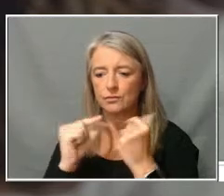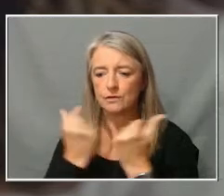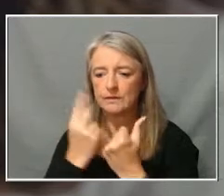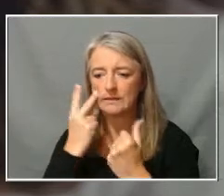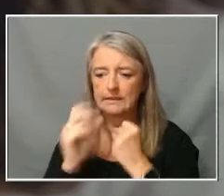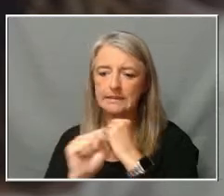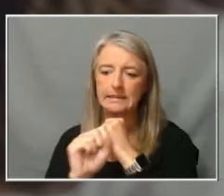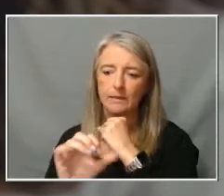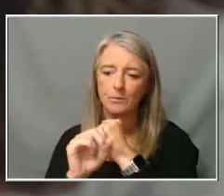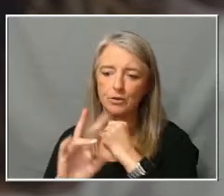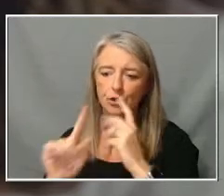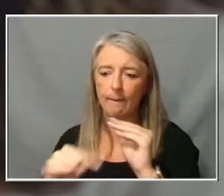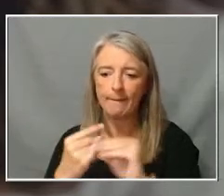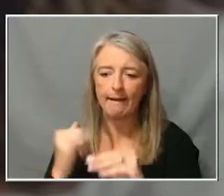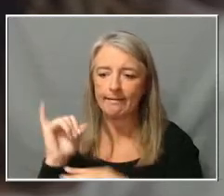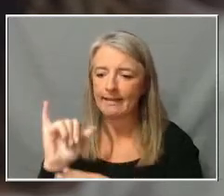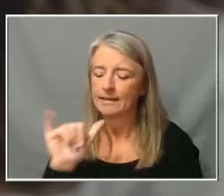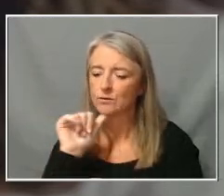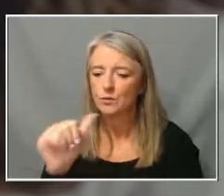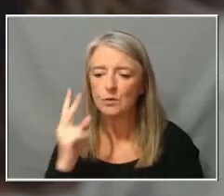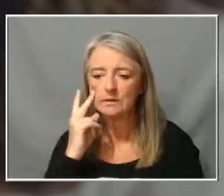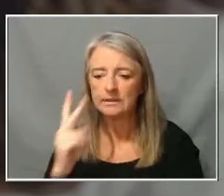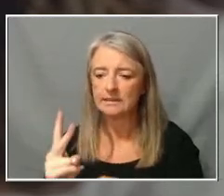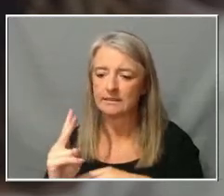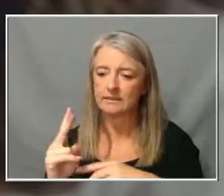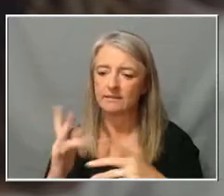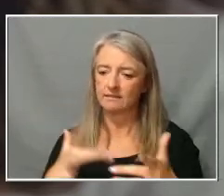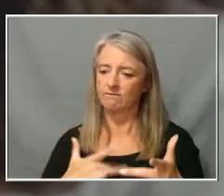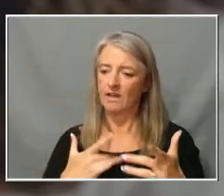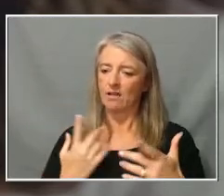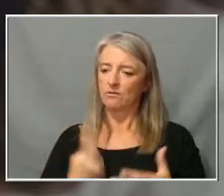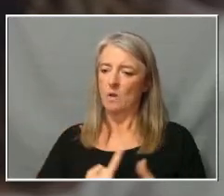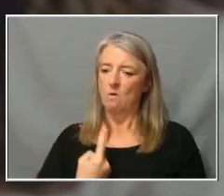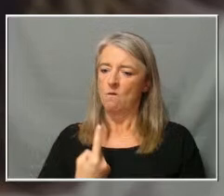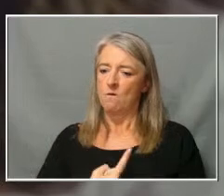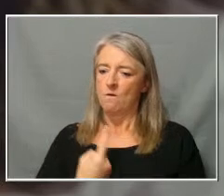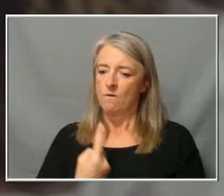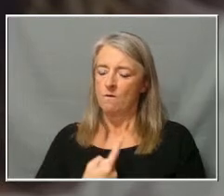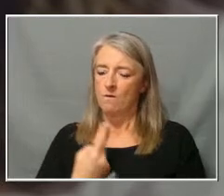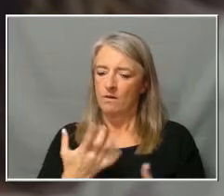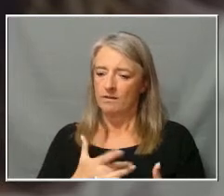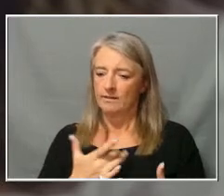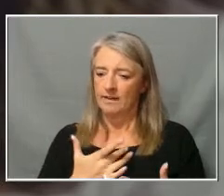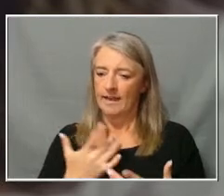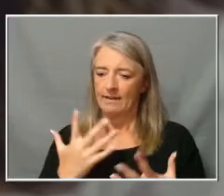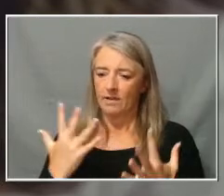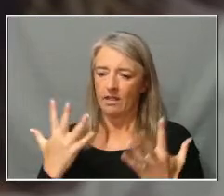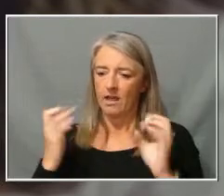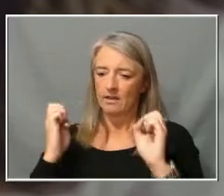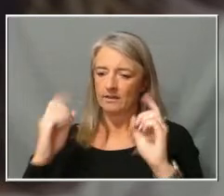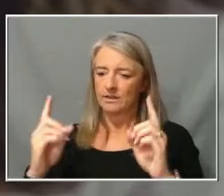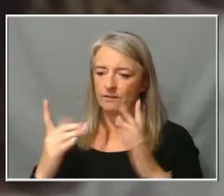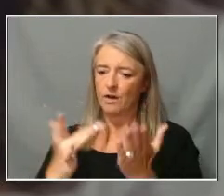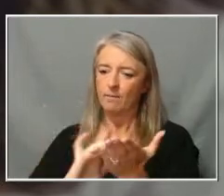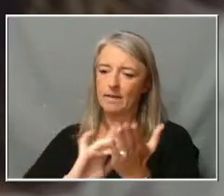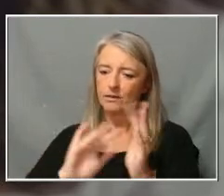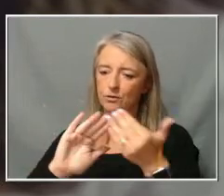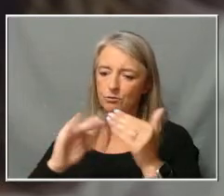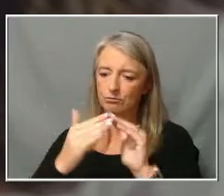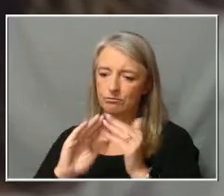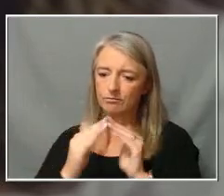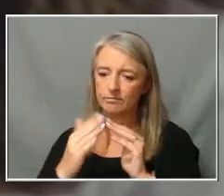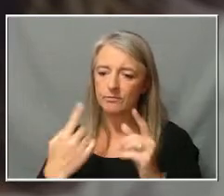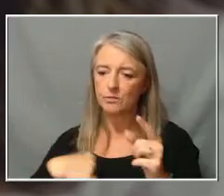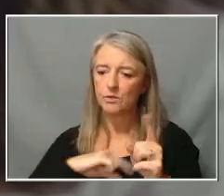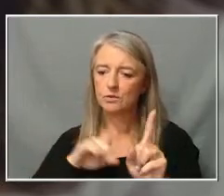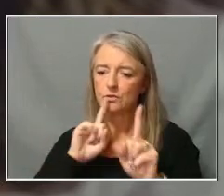television about it. So you're sort of left by yourself. And there has to be a lot of education from the medical community. But we're talking about